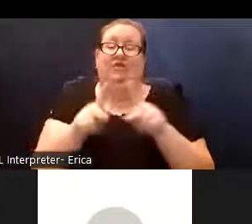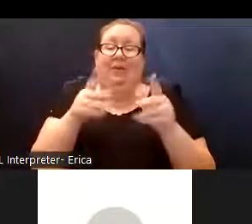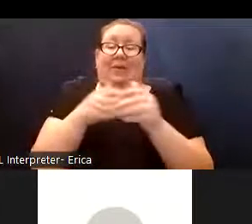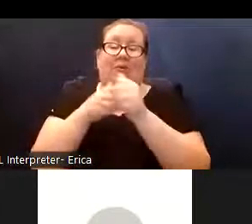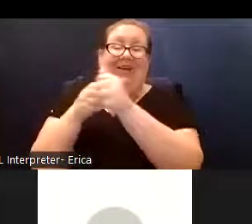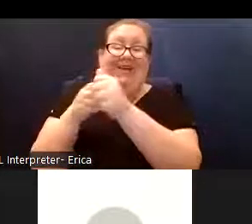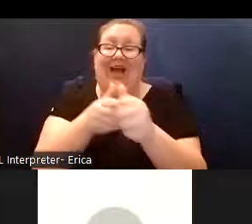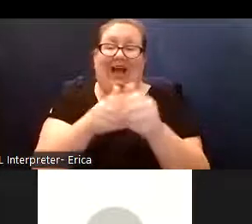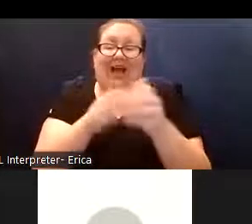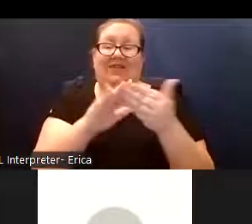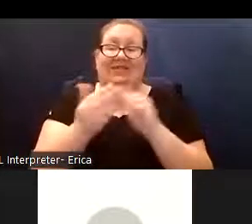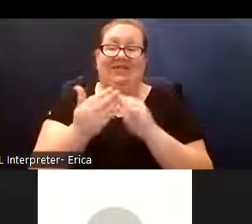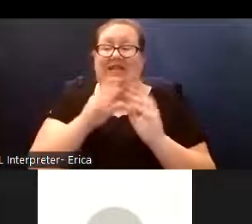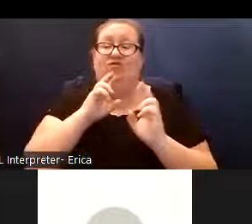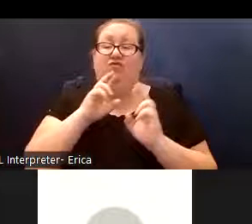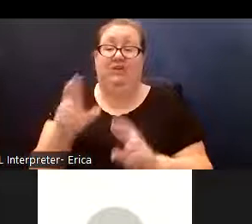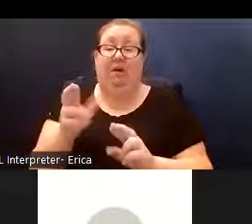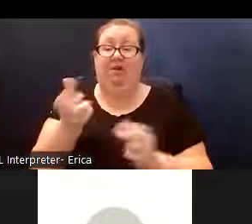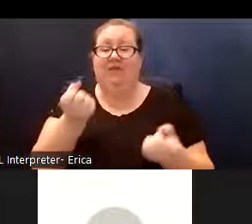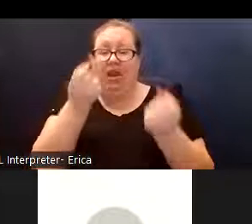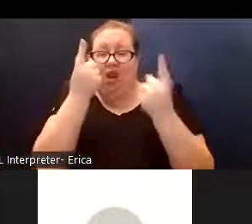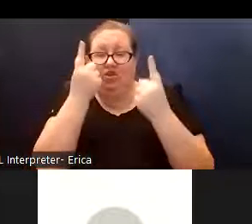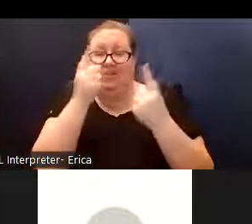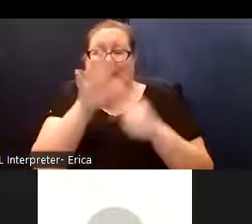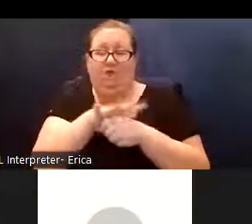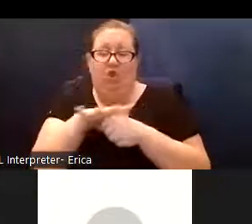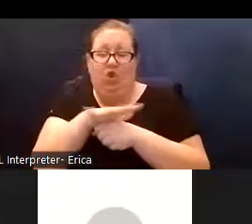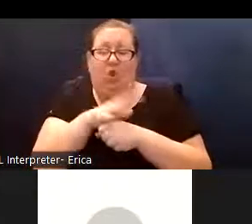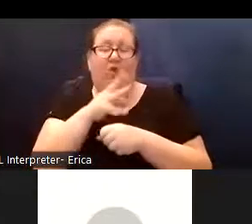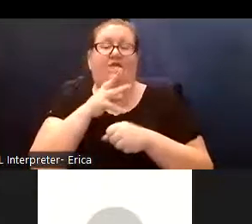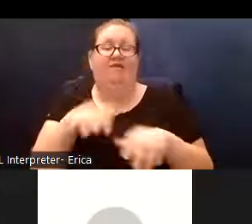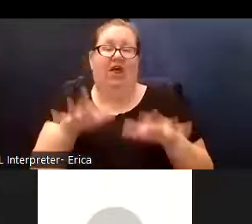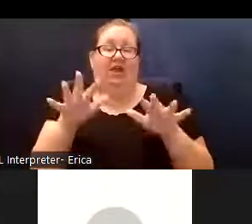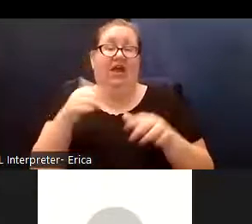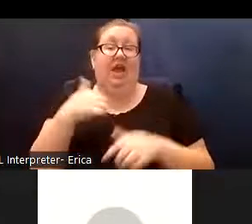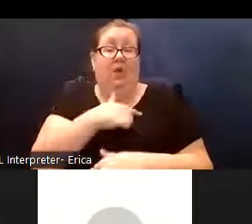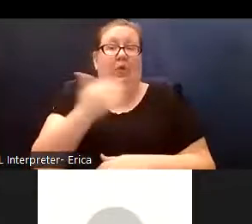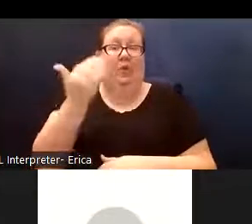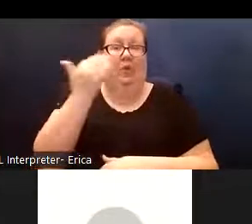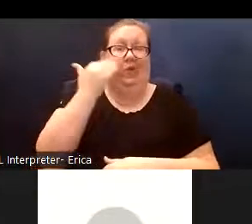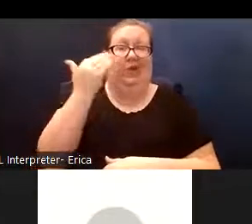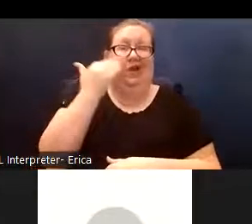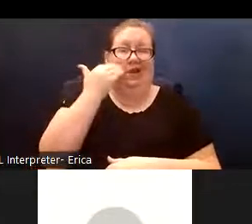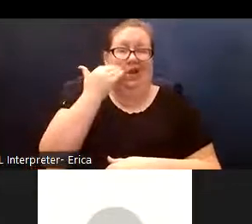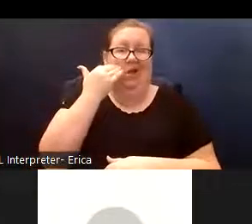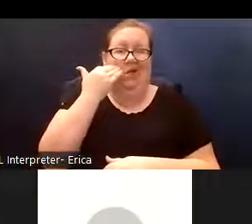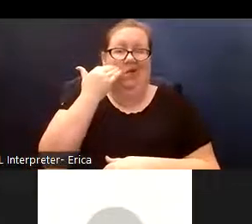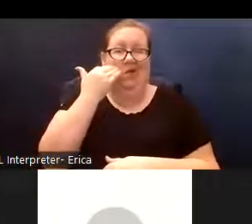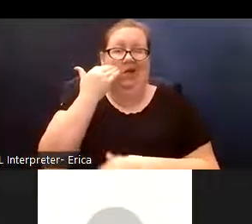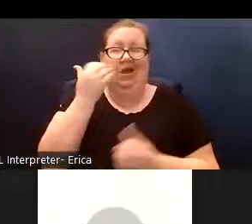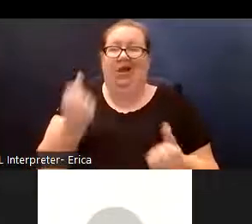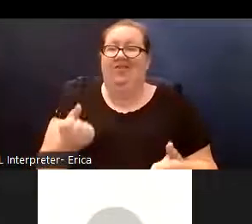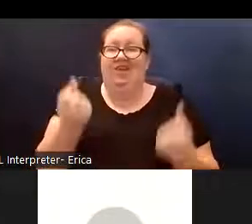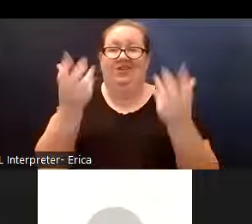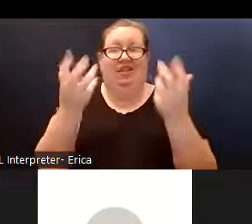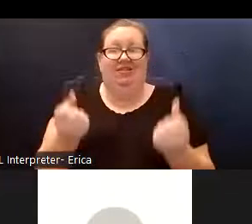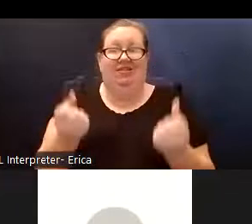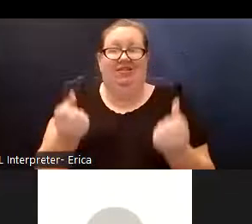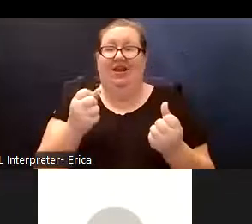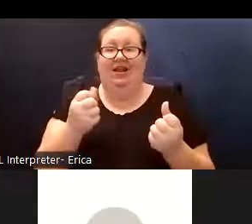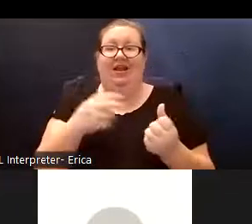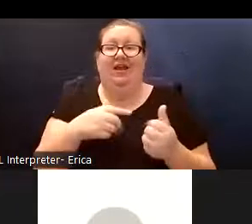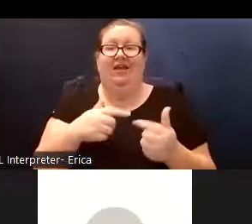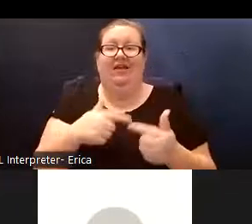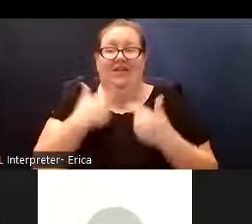and understanding of local flooding, because we know that there's a lot that residents know about where flooding is